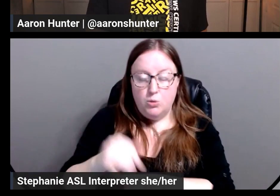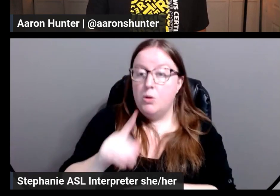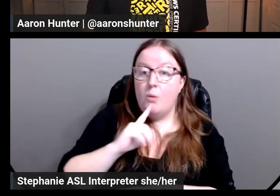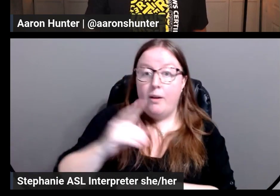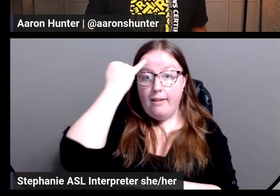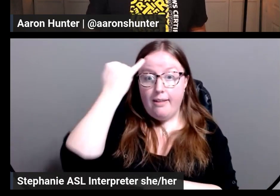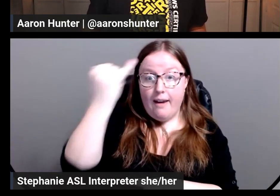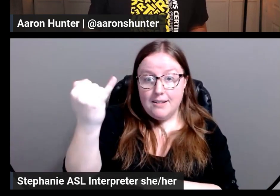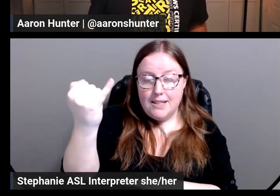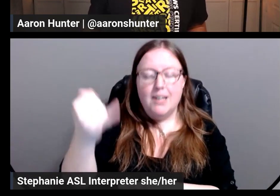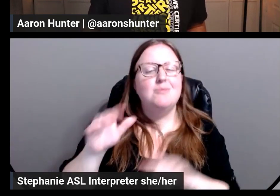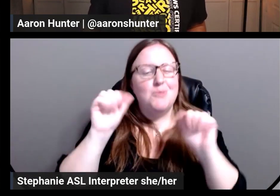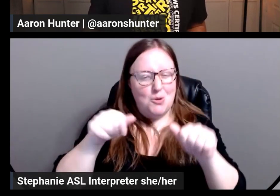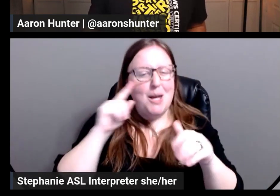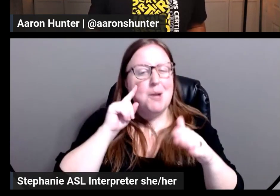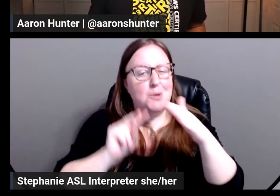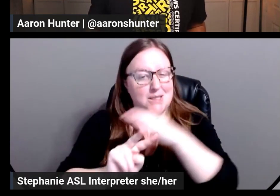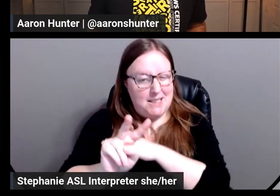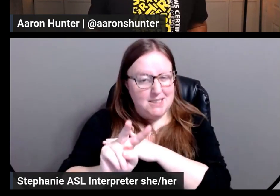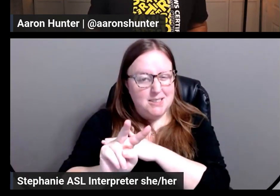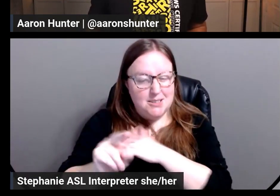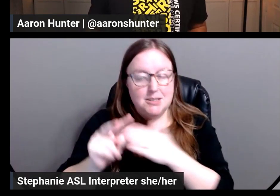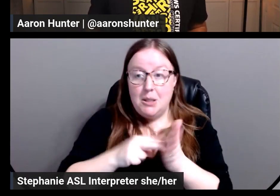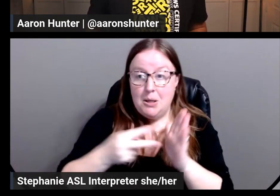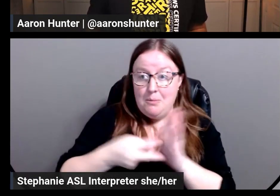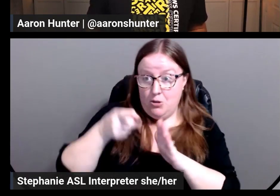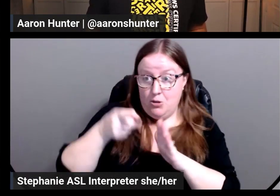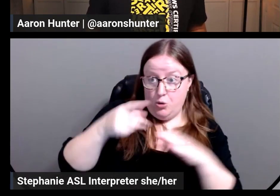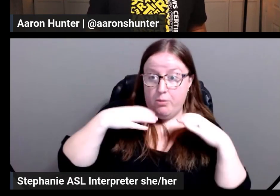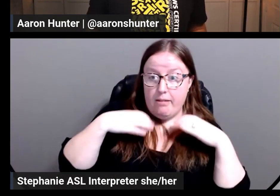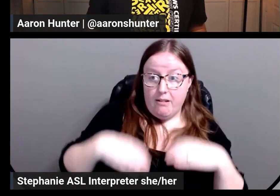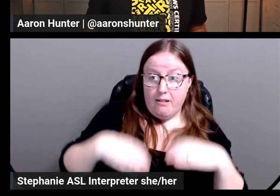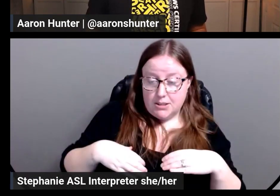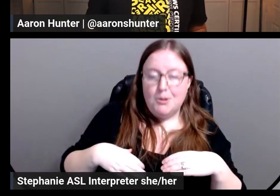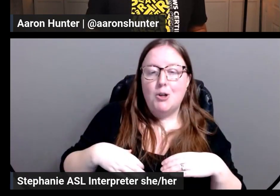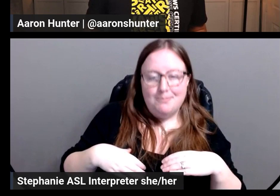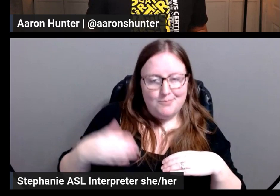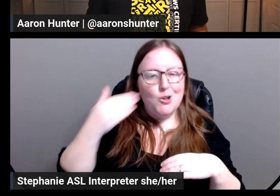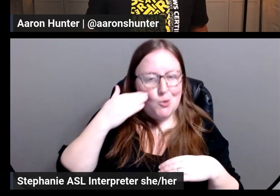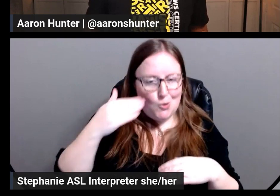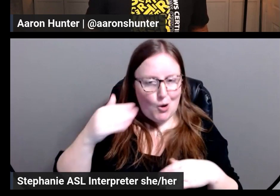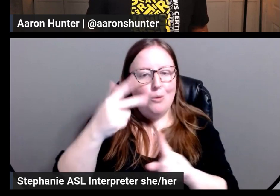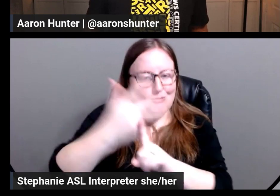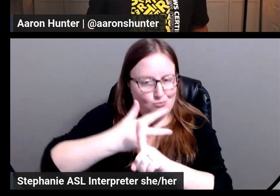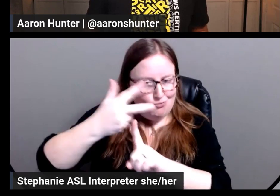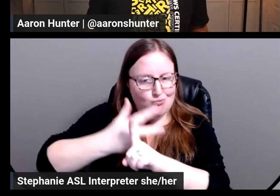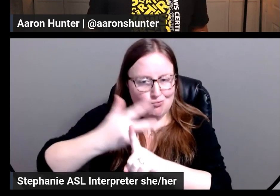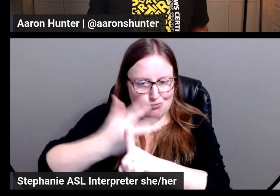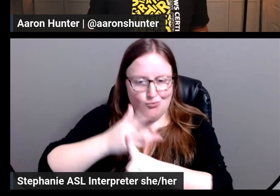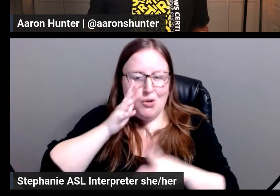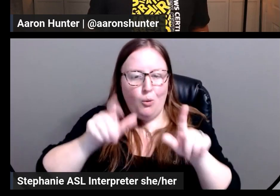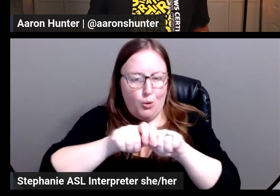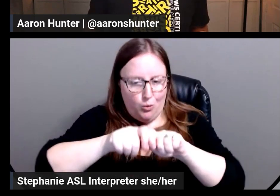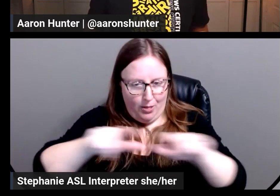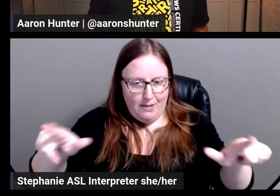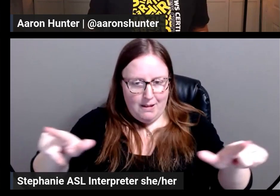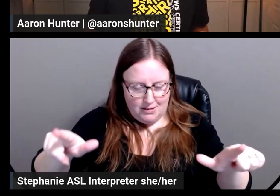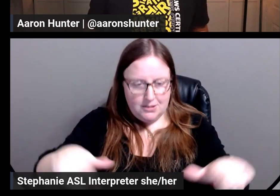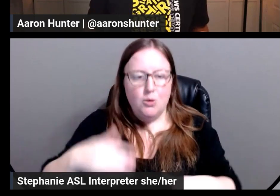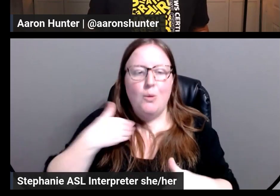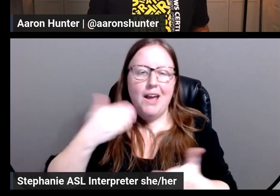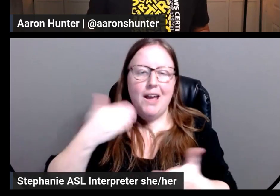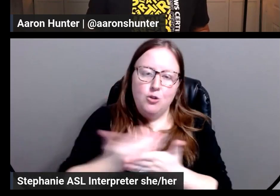all very, very predictable. So as a customer, that we're going to have a quarterly release and we're going to pull some software